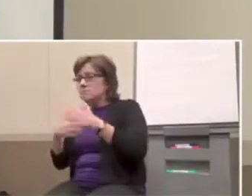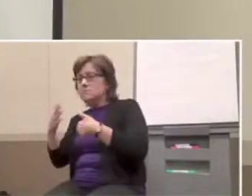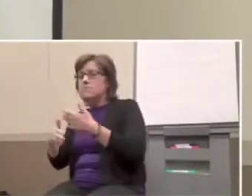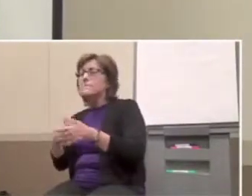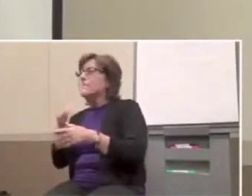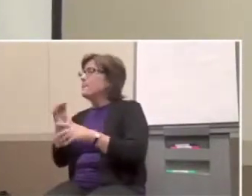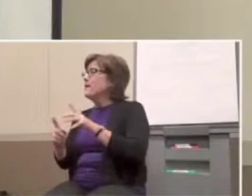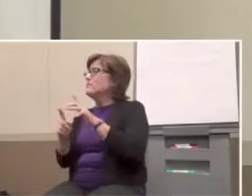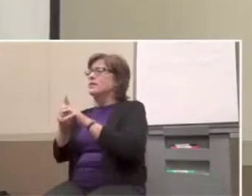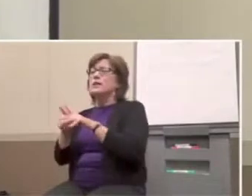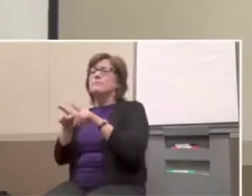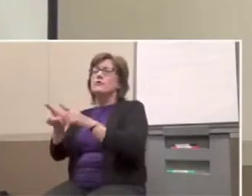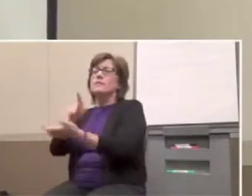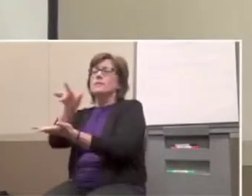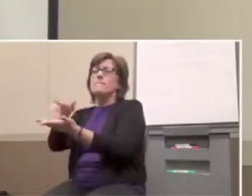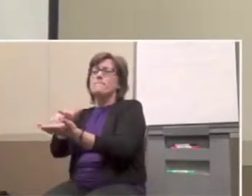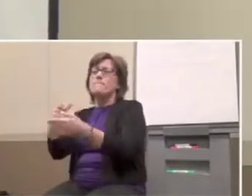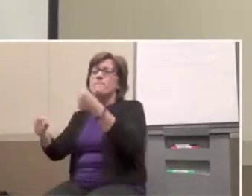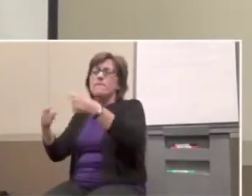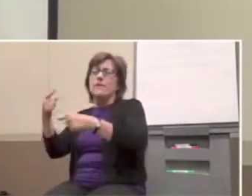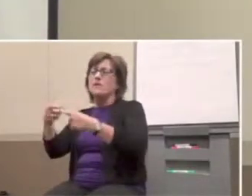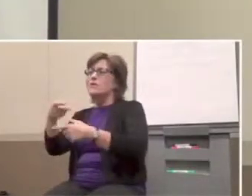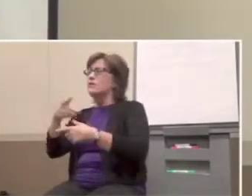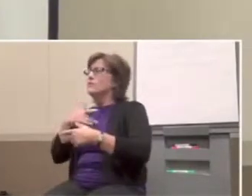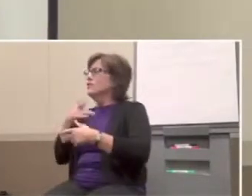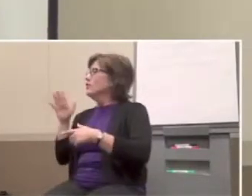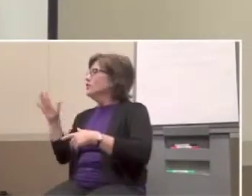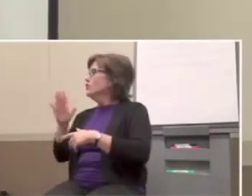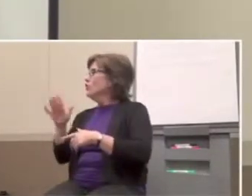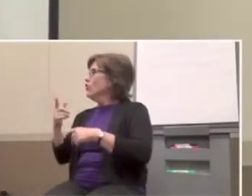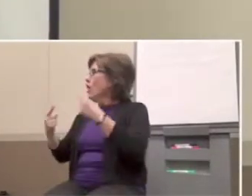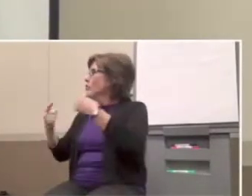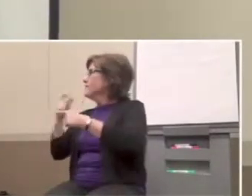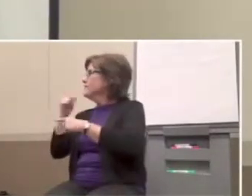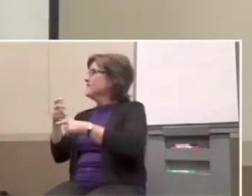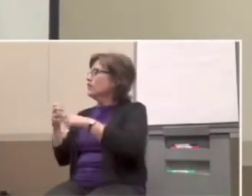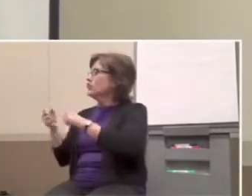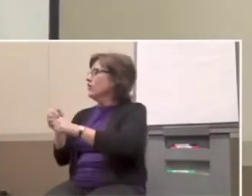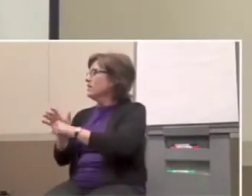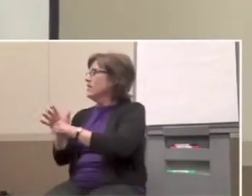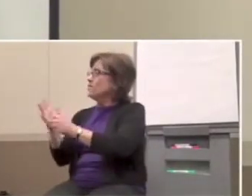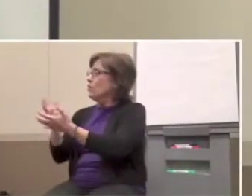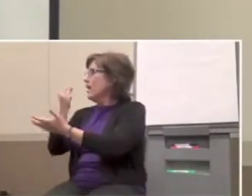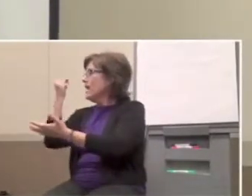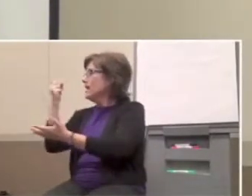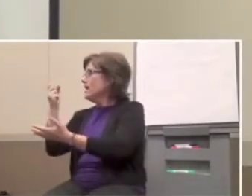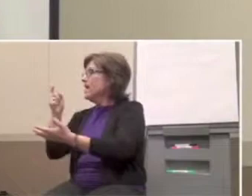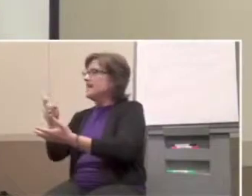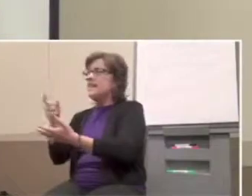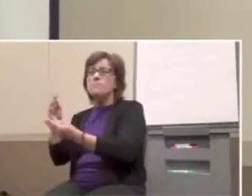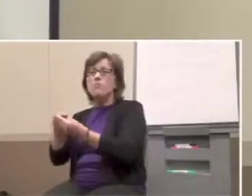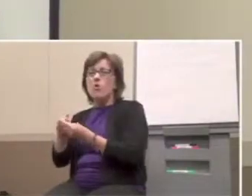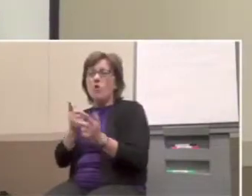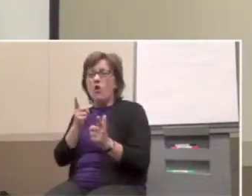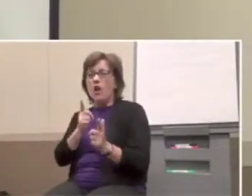up in the middle of the argument, you're feeling like your argument's not strong enough to win as it is, so you need more ammunition.